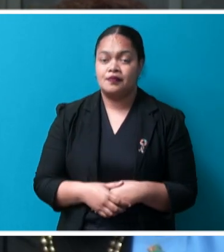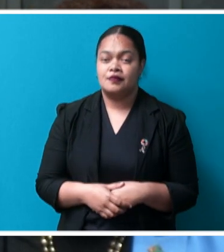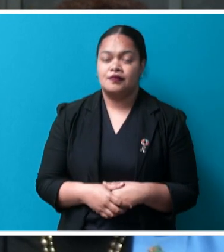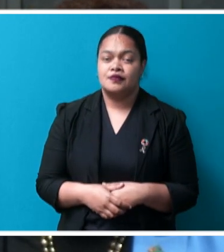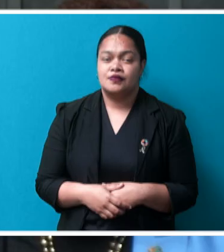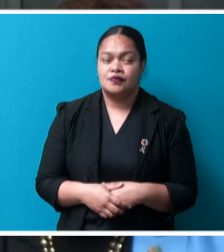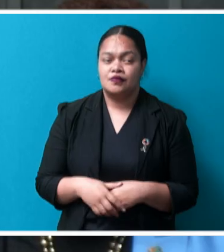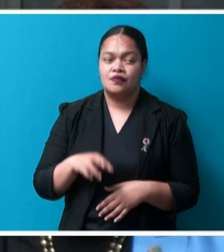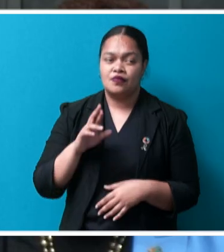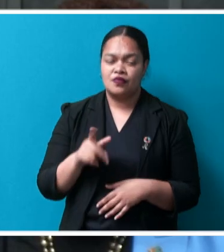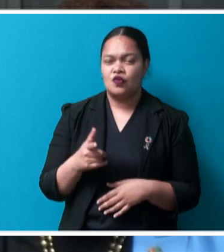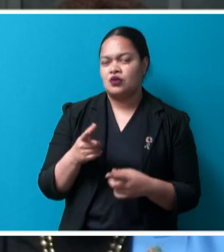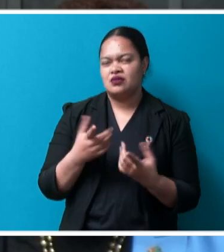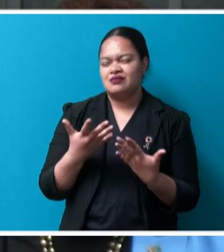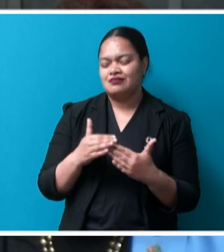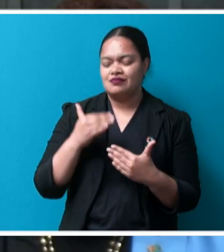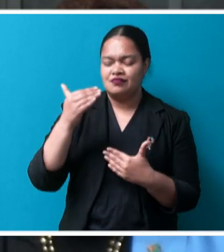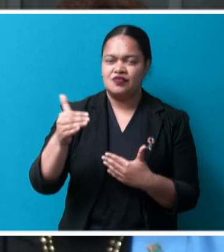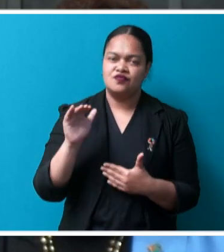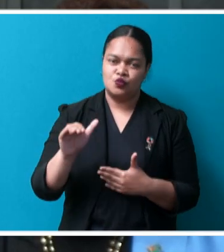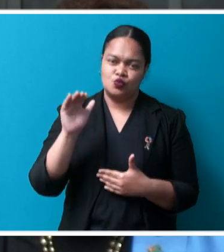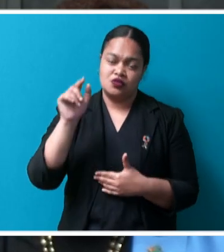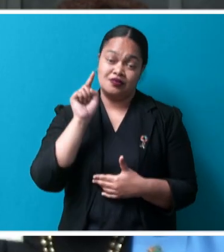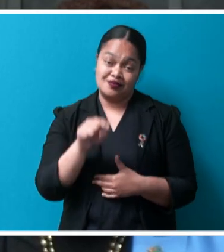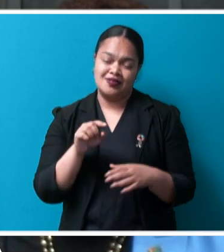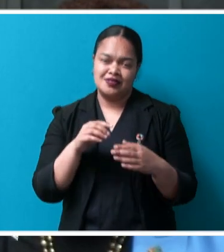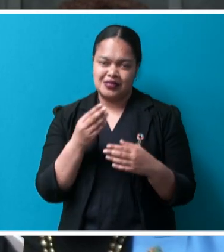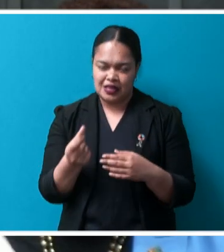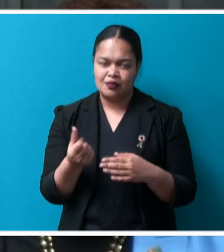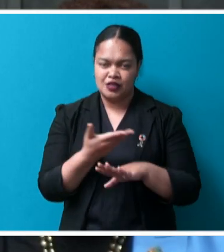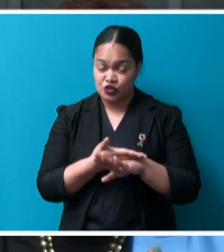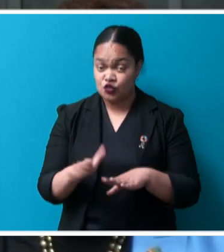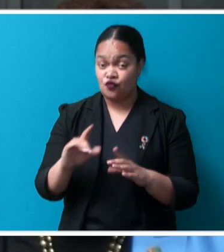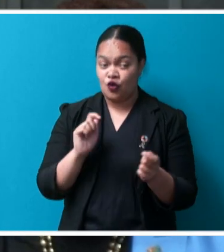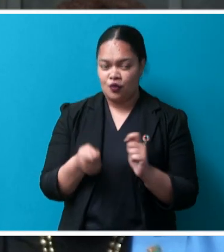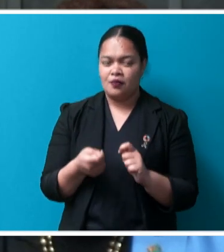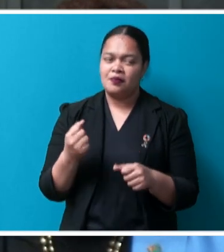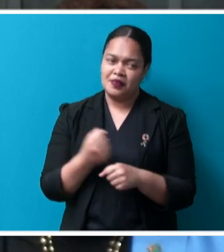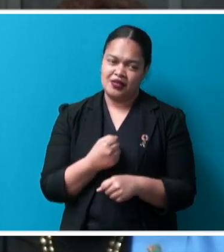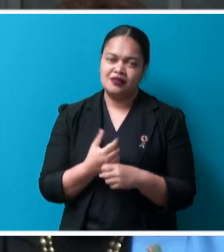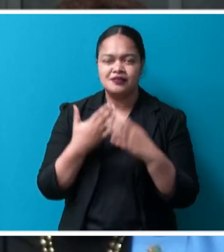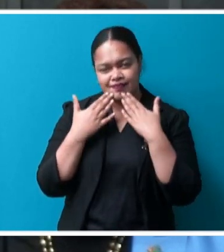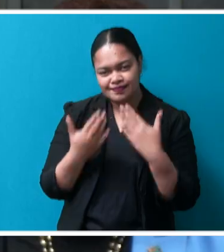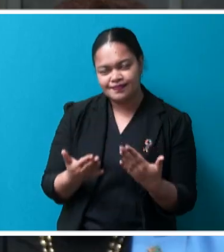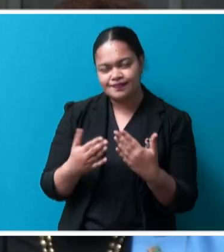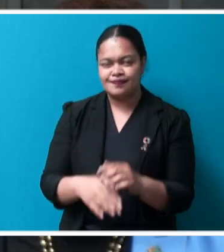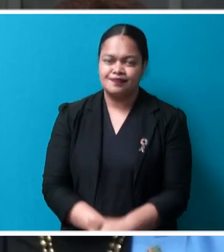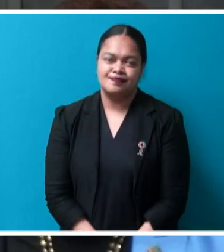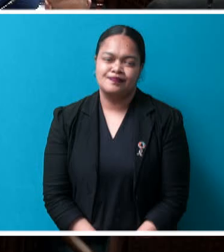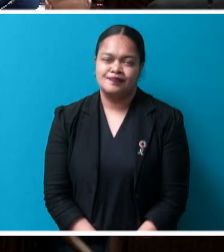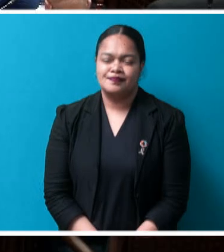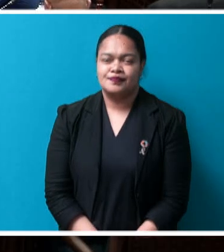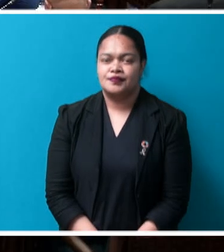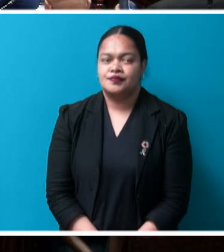for something into the future. Those are some of the reforms that have been made based on the question asked. Now. Yeah, thank the